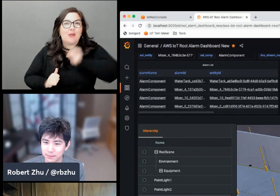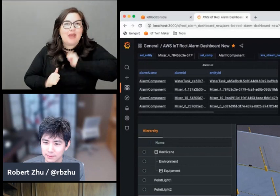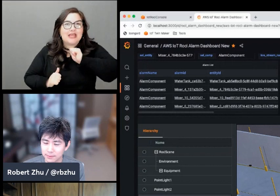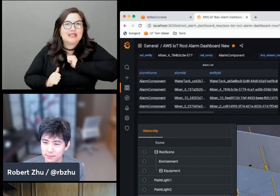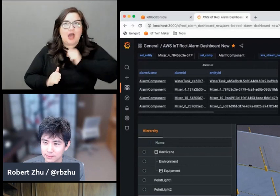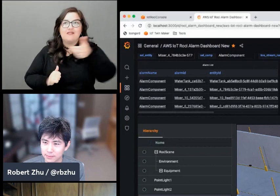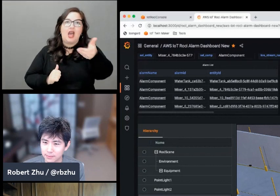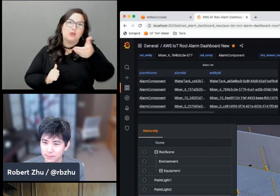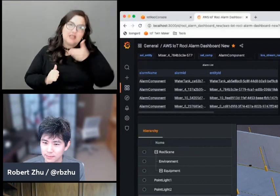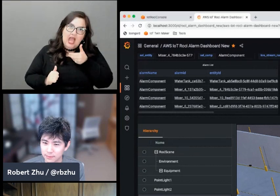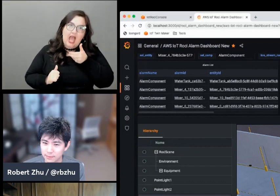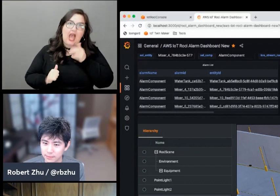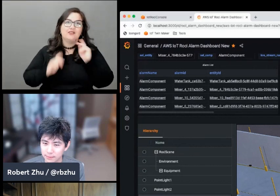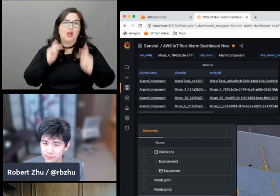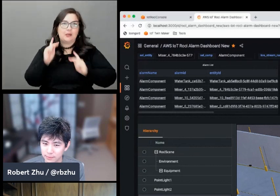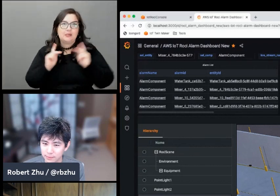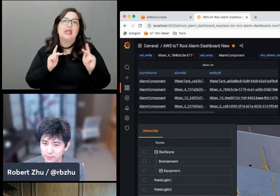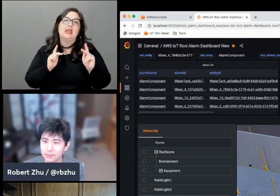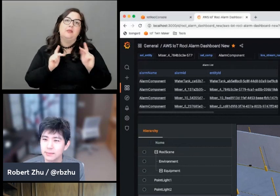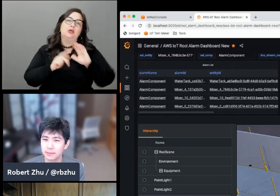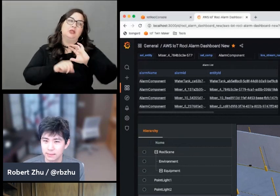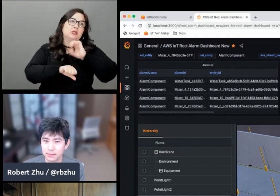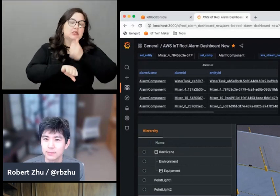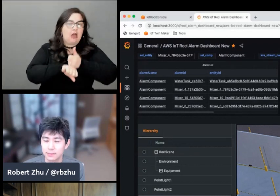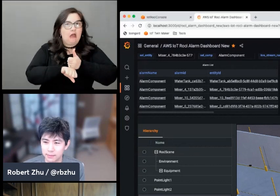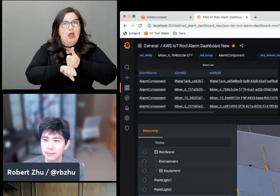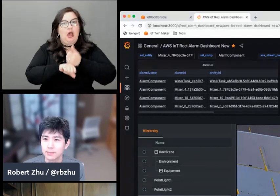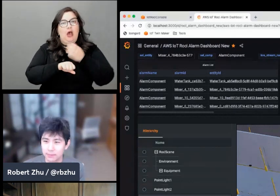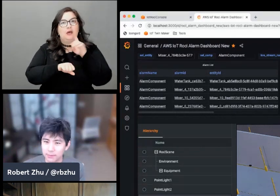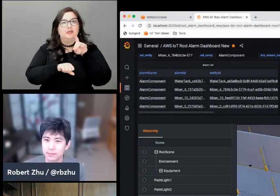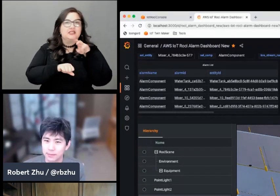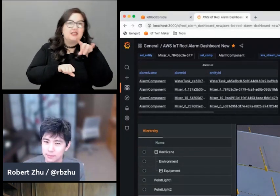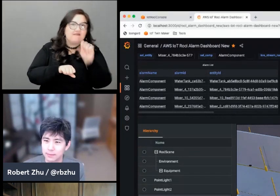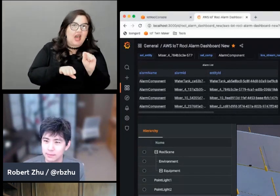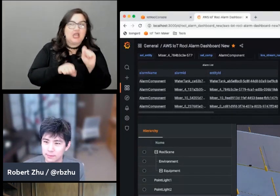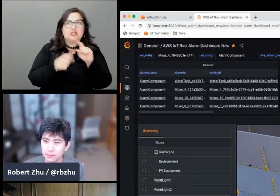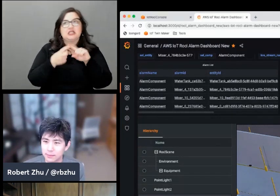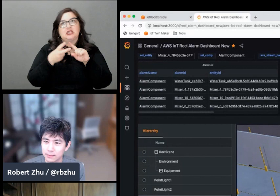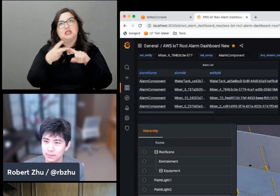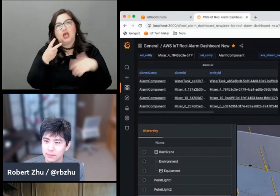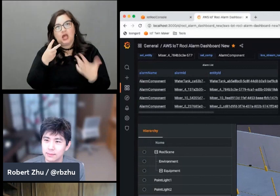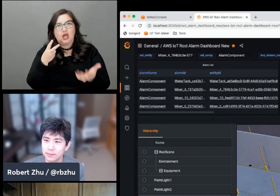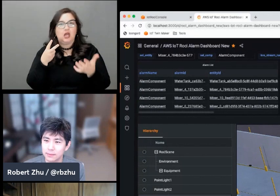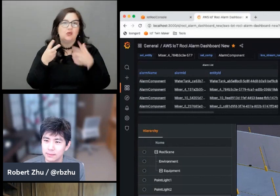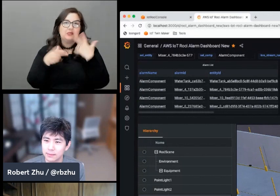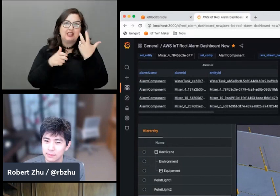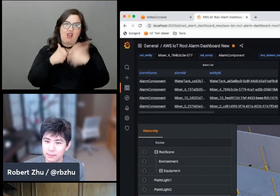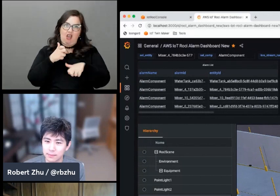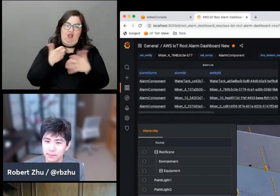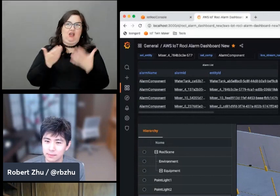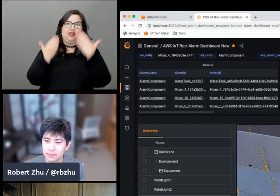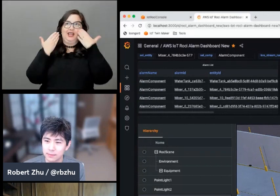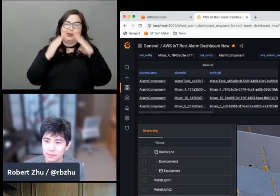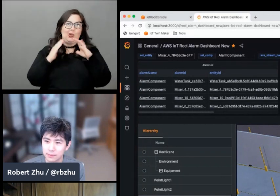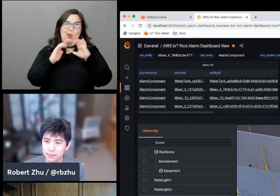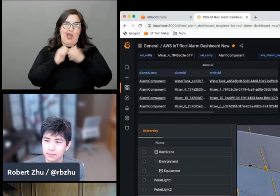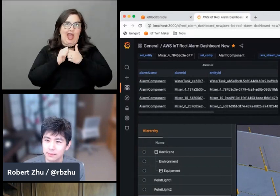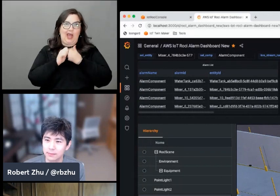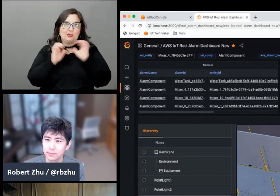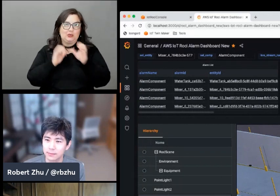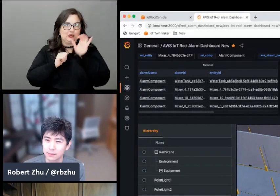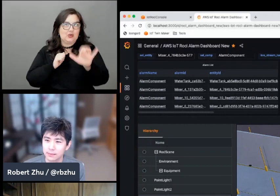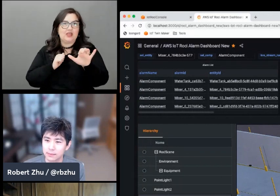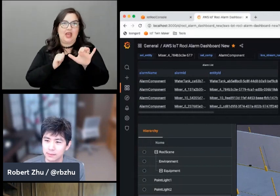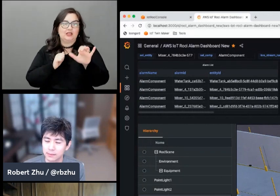hire a team of people to model my devices and sort of lay them out, and it would be very hard. I don't even know how I would go about getting that into a